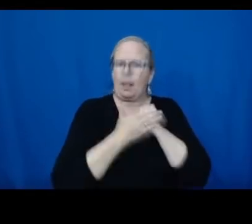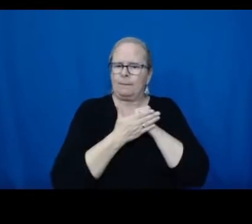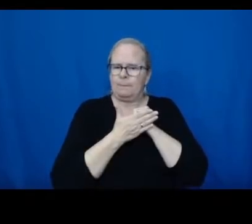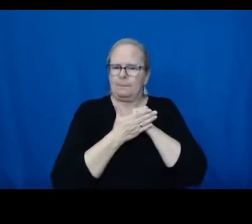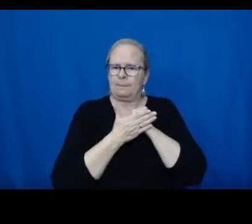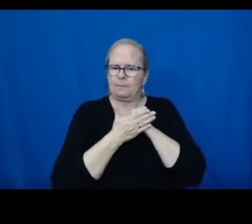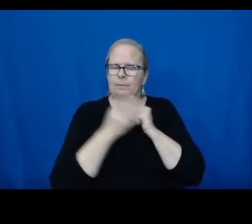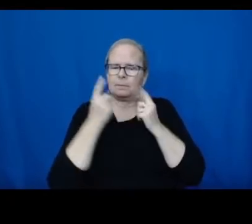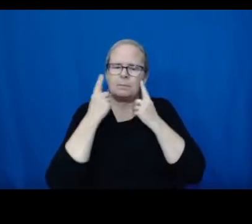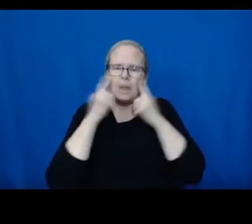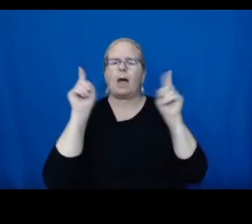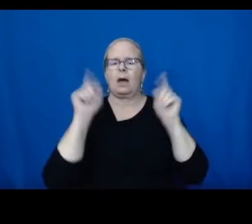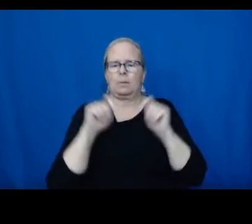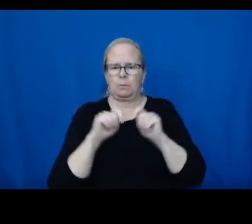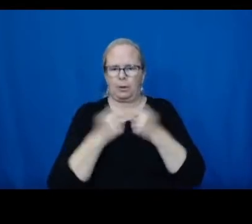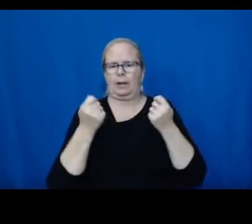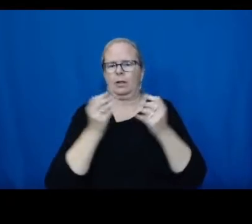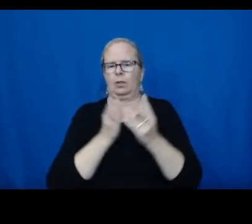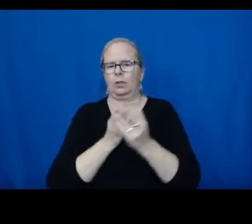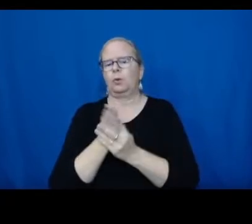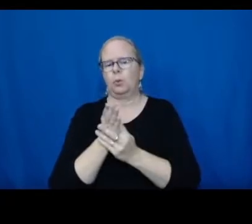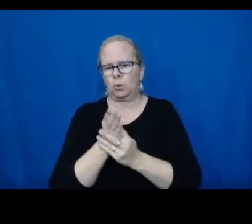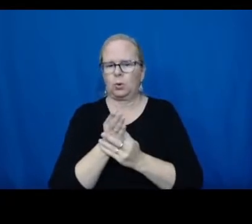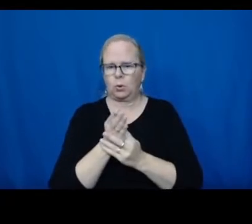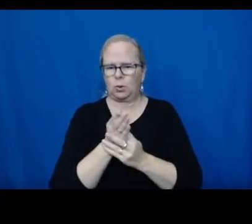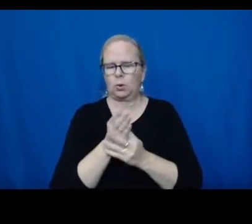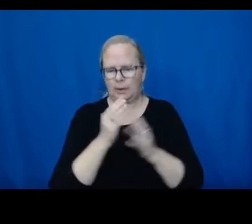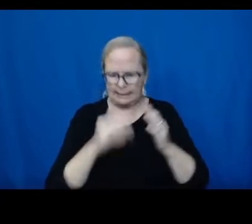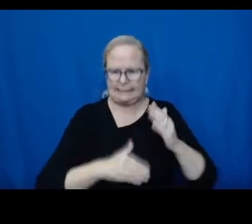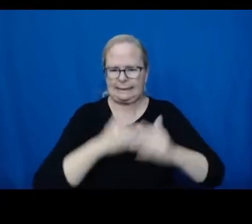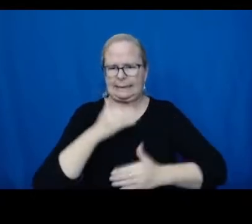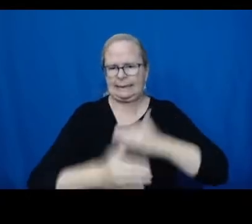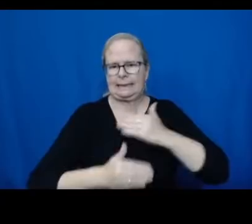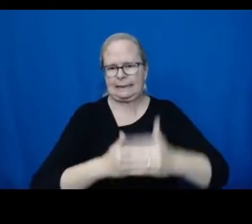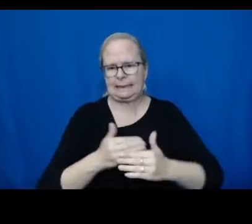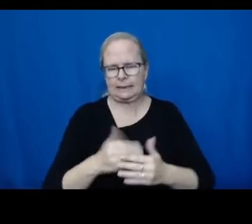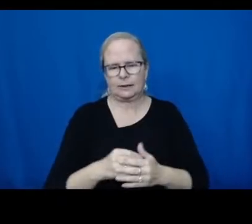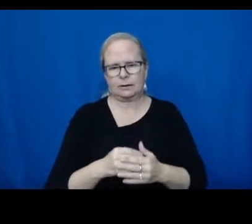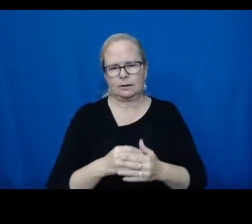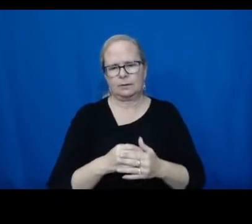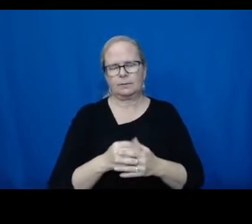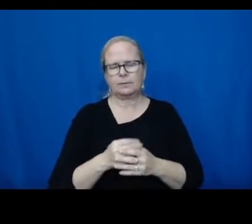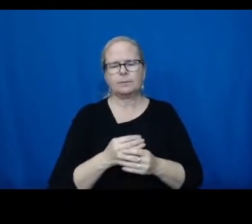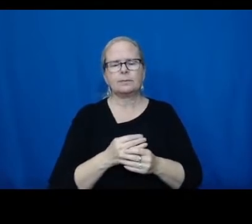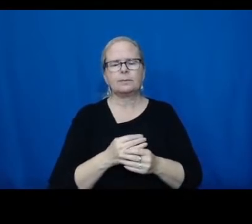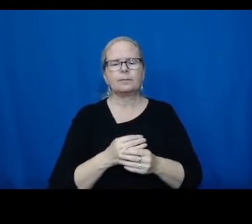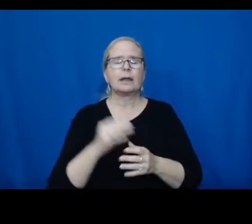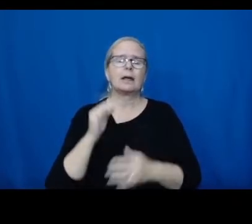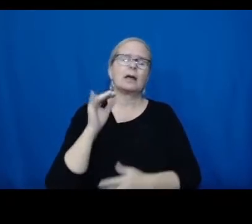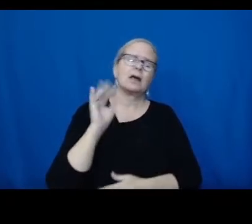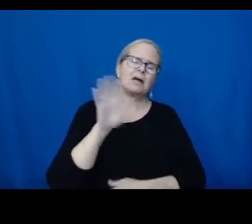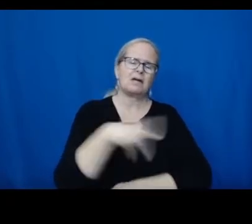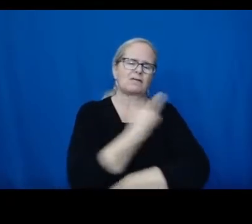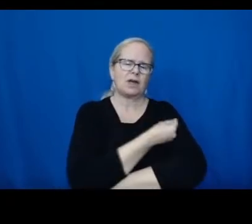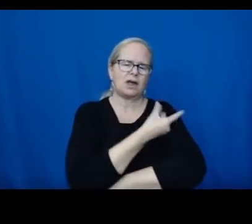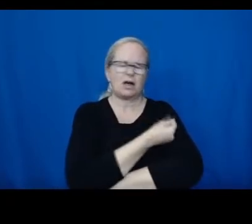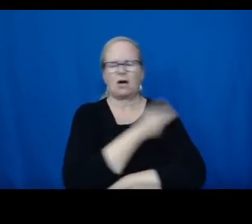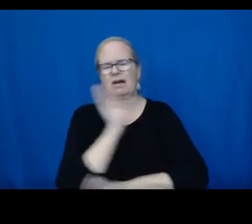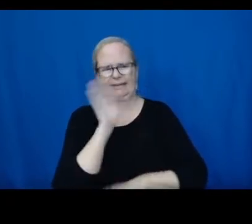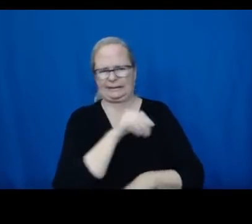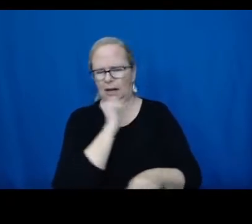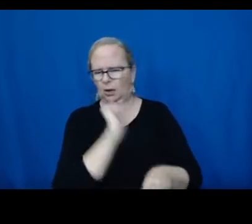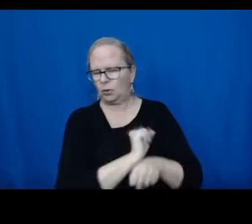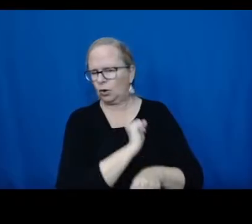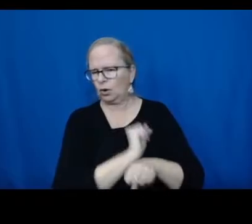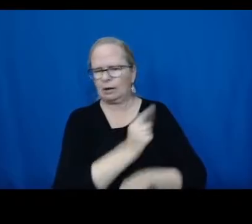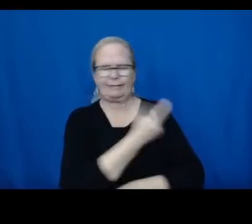I'm not saying that vaccines are not the key core part of what we do. But I do think we should be